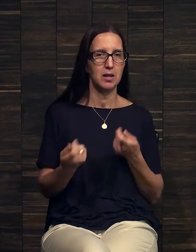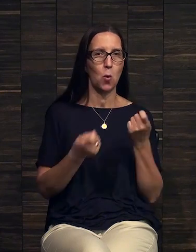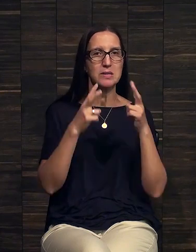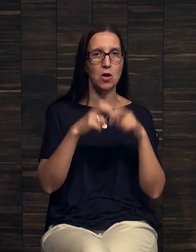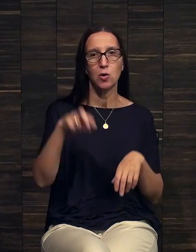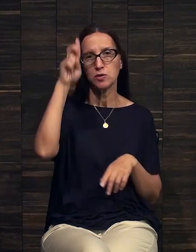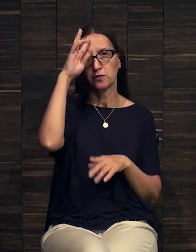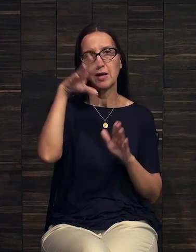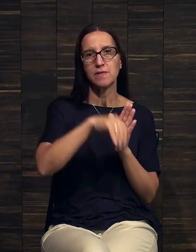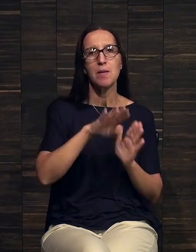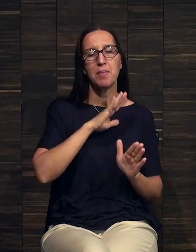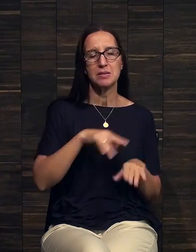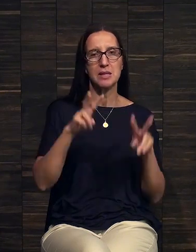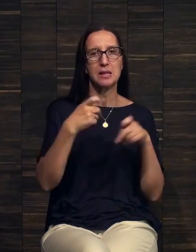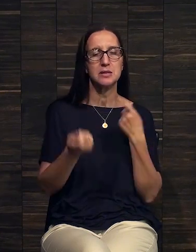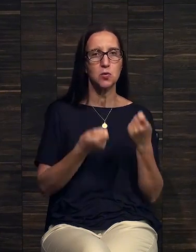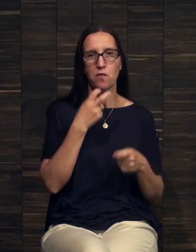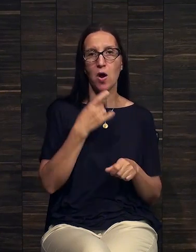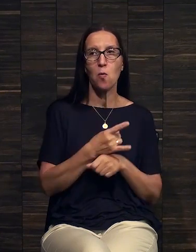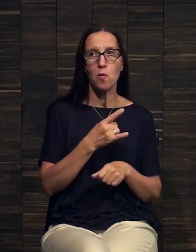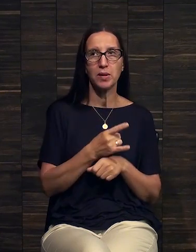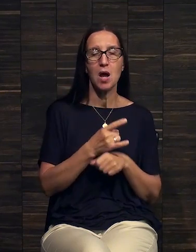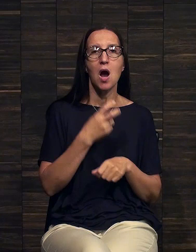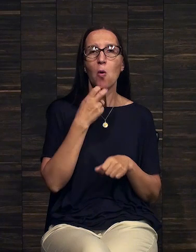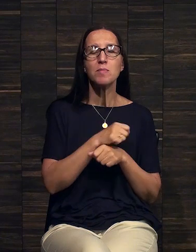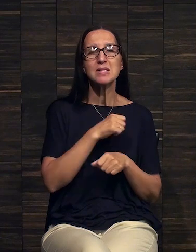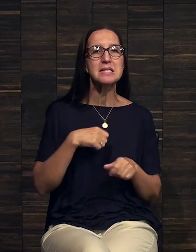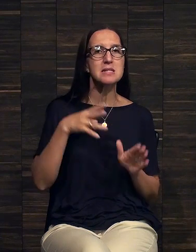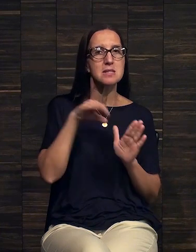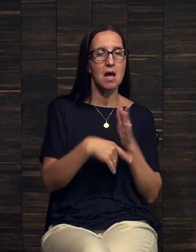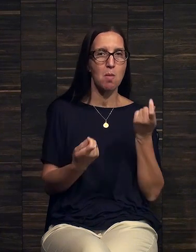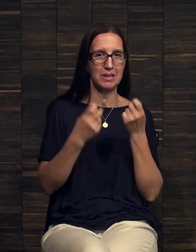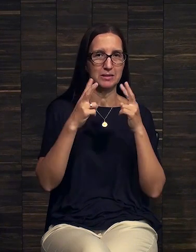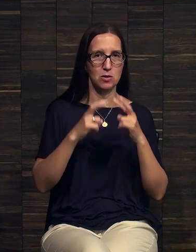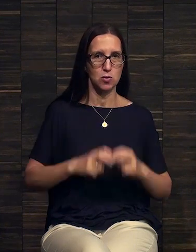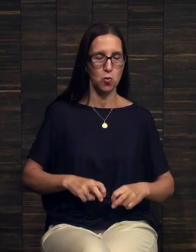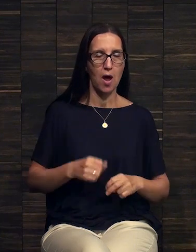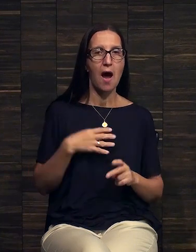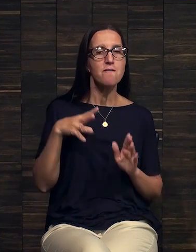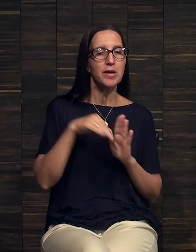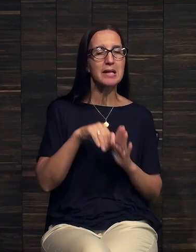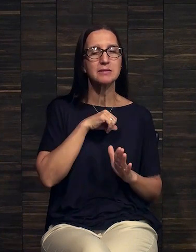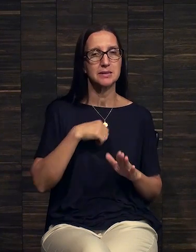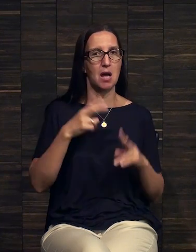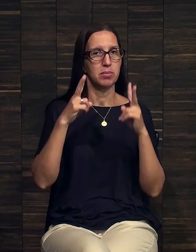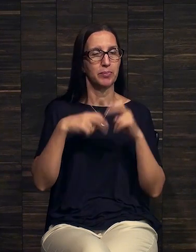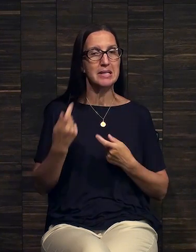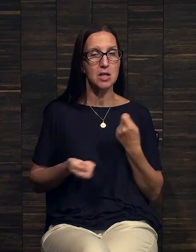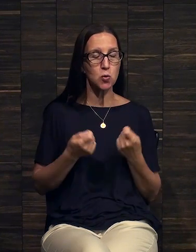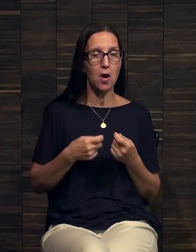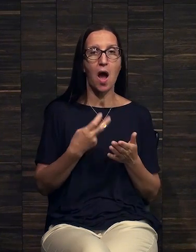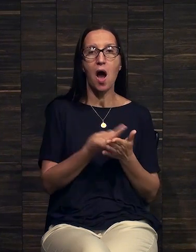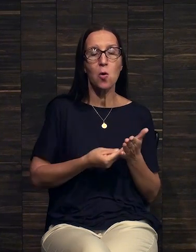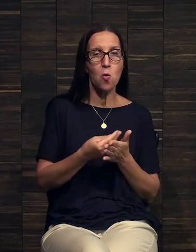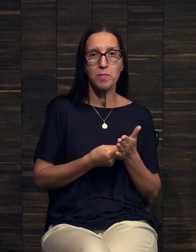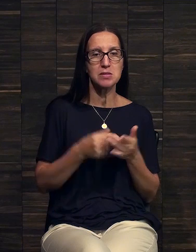not the censorship act, and it was self-introduced censorship.